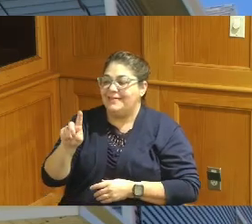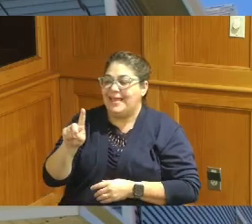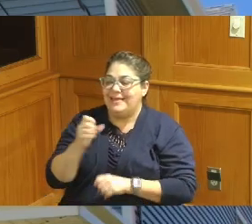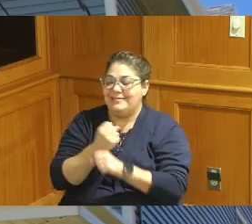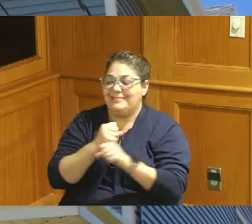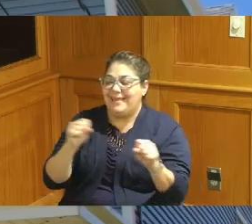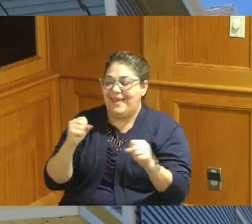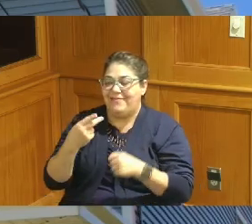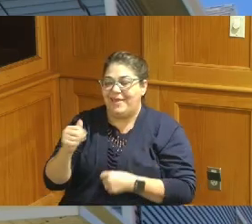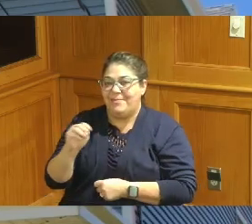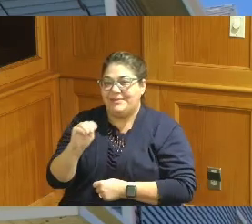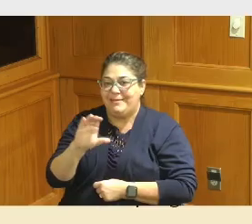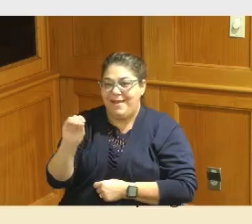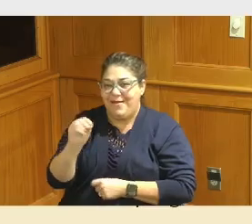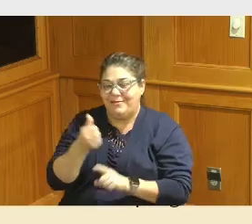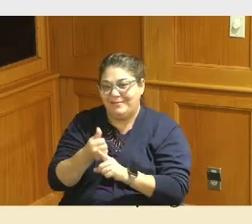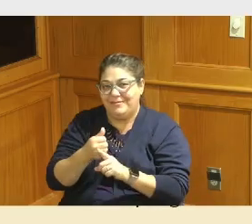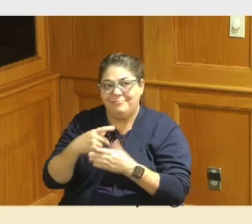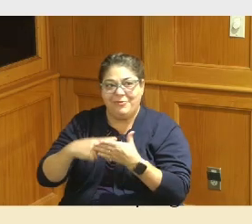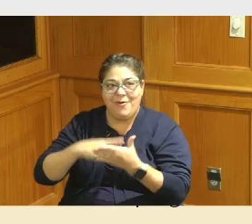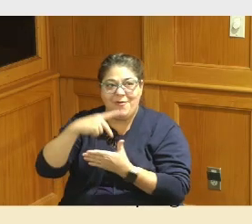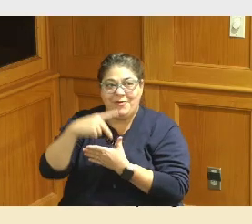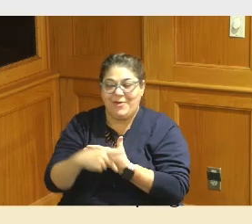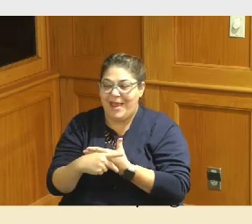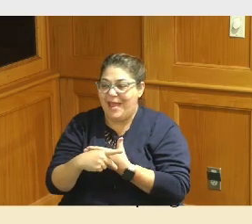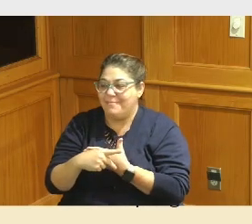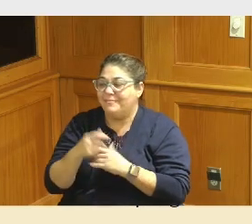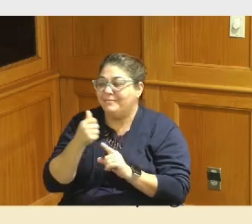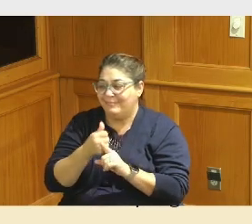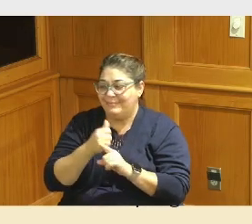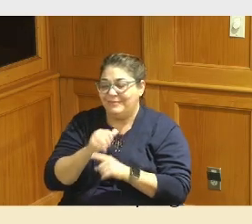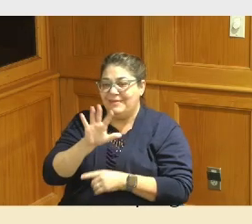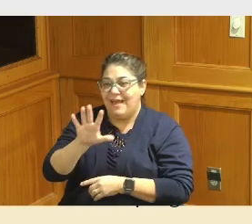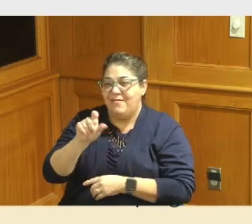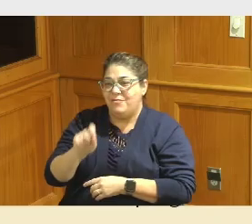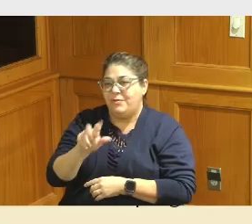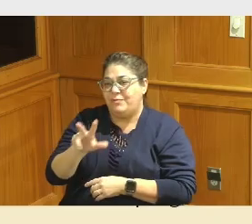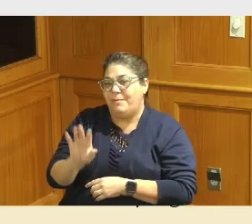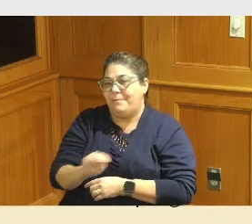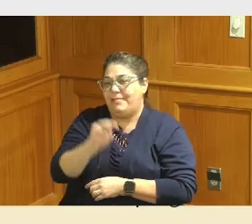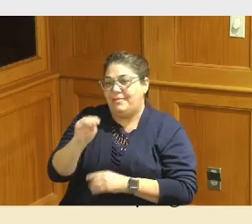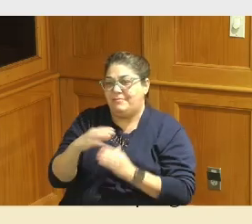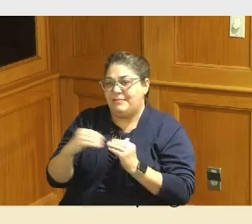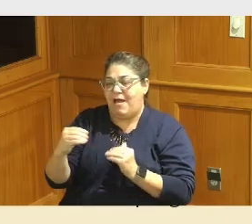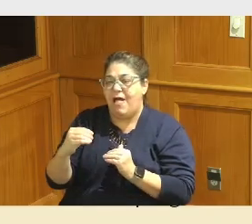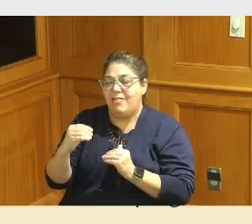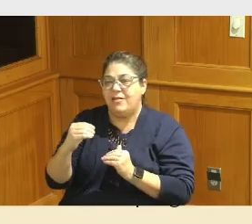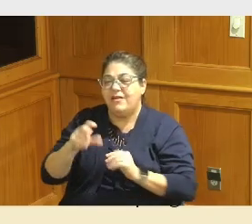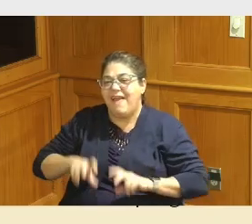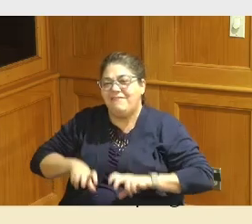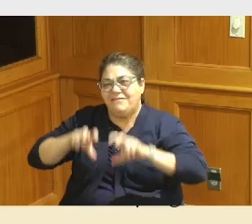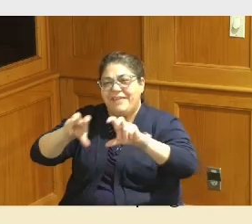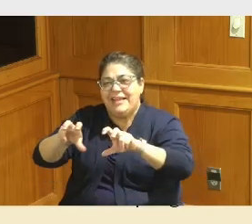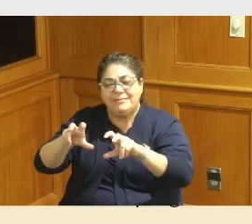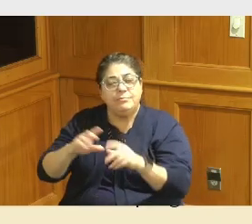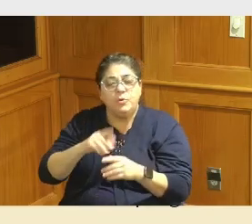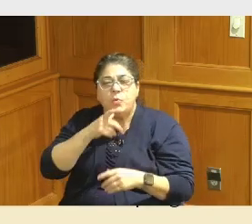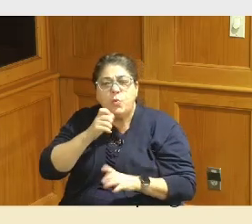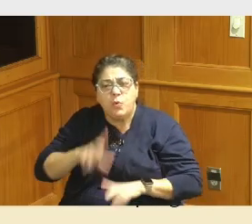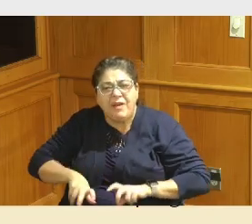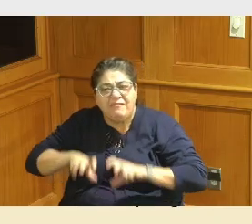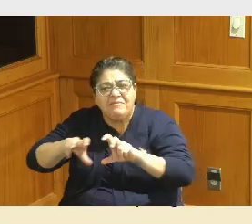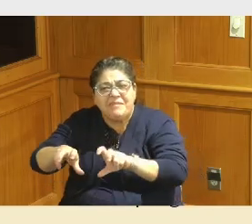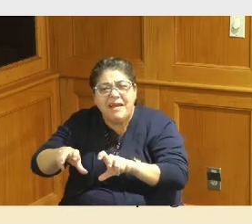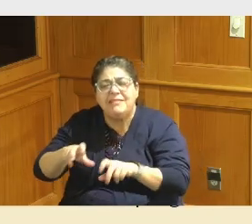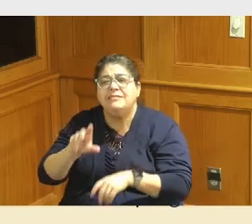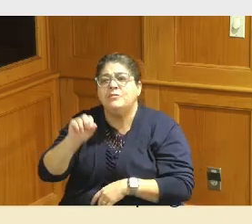County program, we can go to the next one if you don't mind, is again a $5.3 million investment that was provided by the Ohio